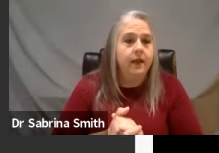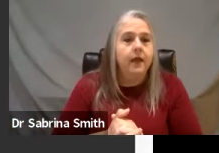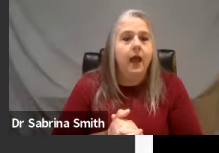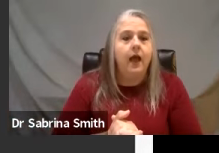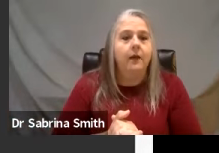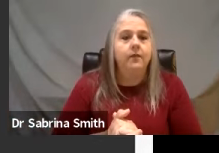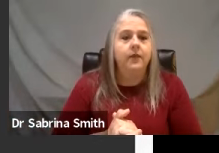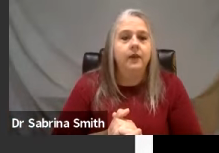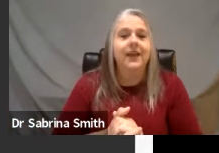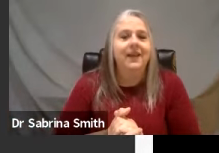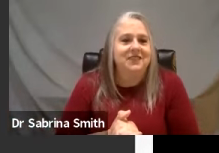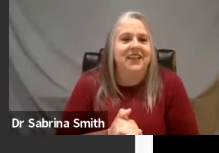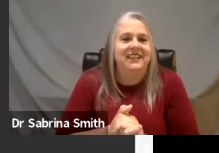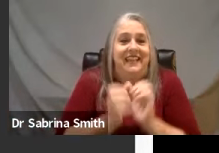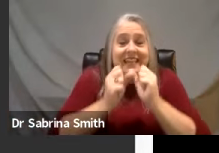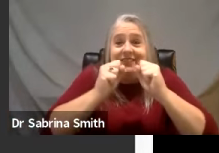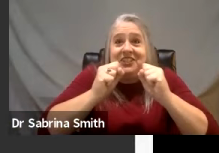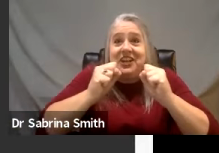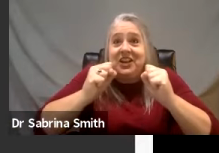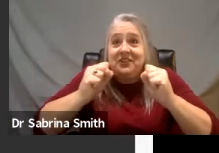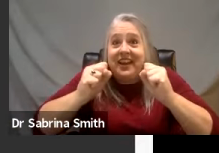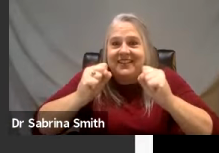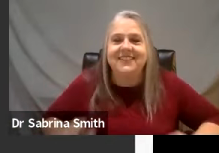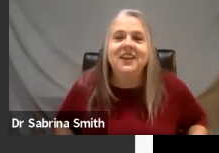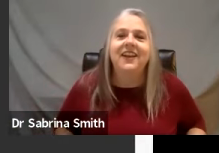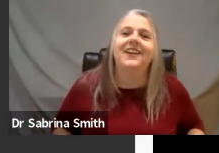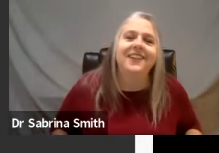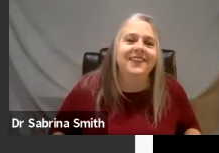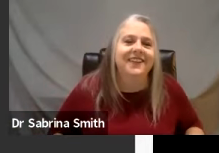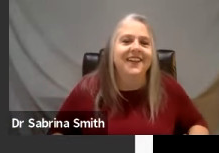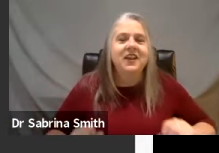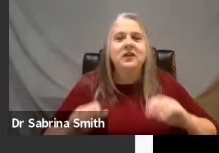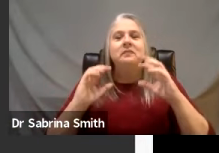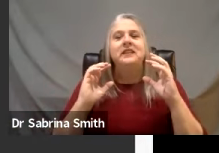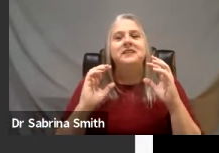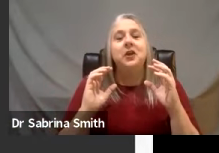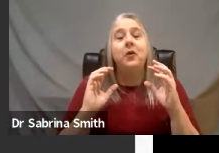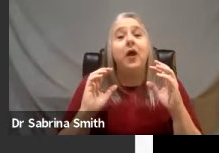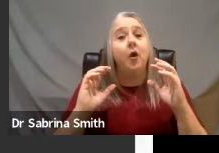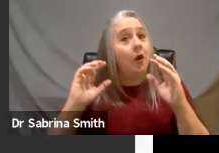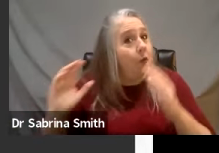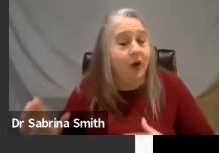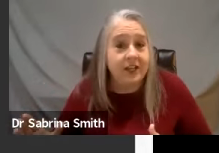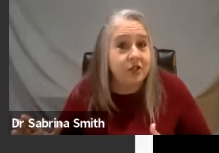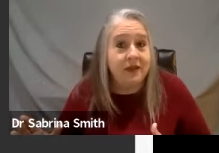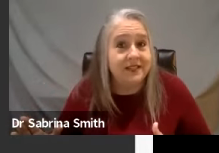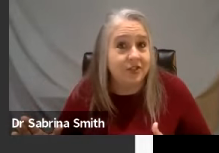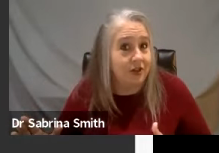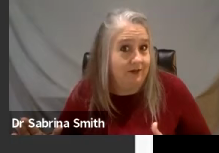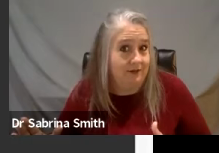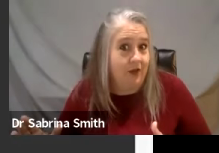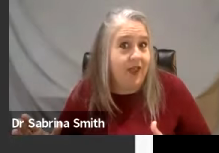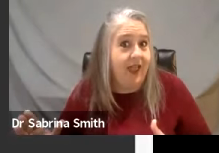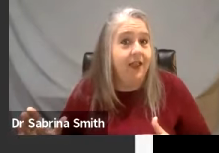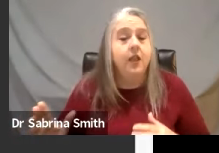thing. I'm sitting like, what's she going to do next? So we're going to do Big